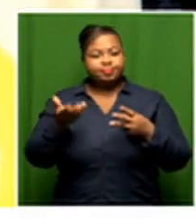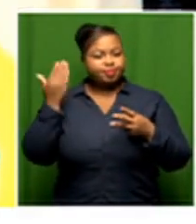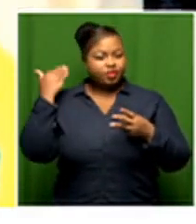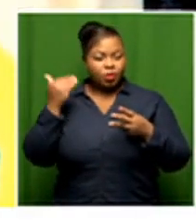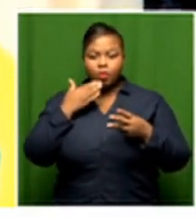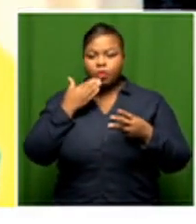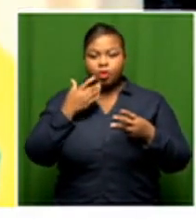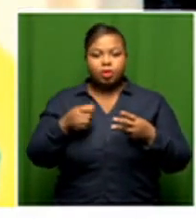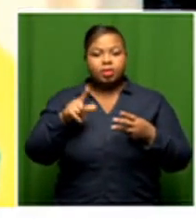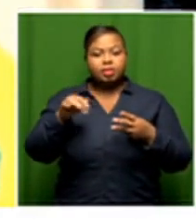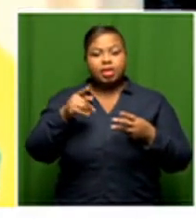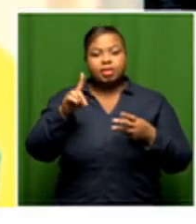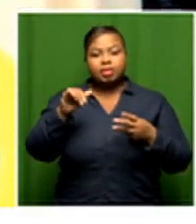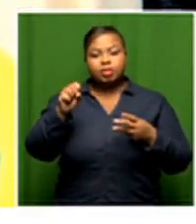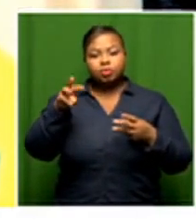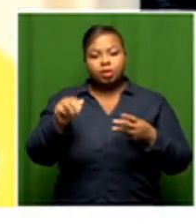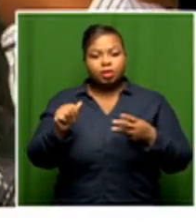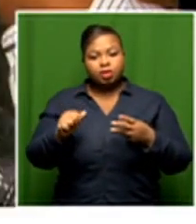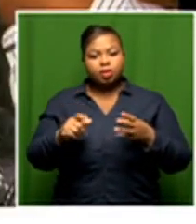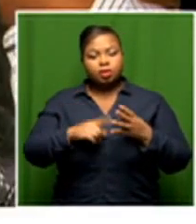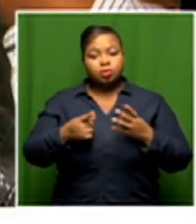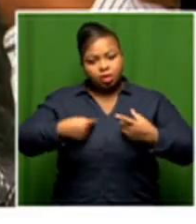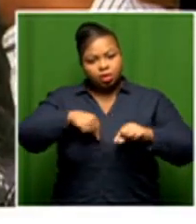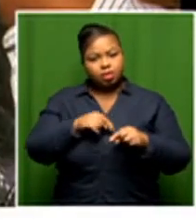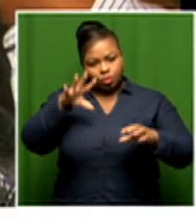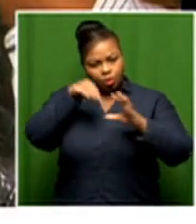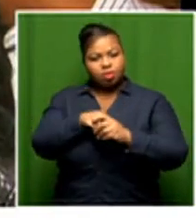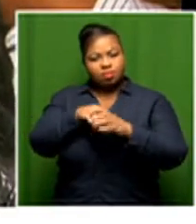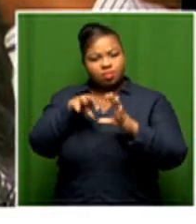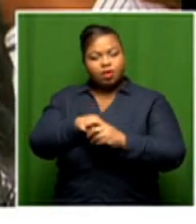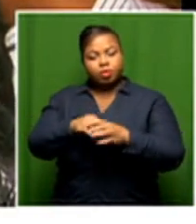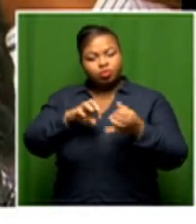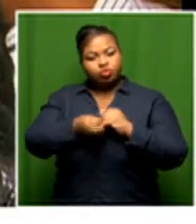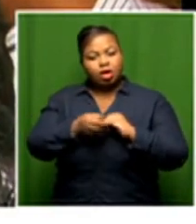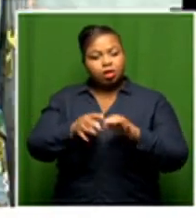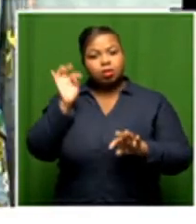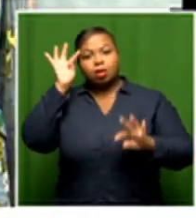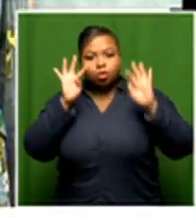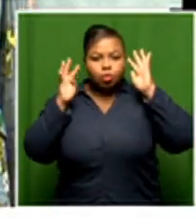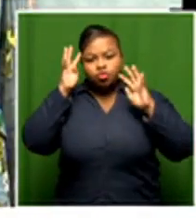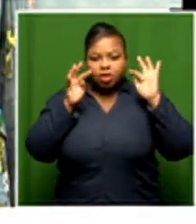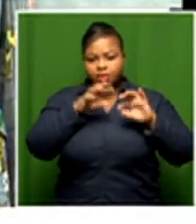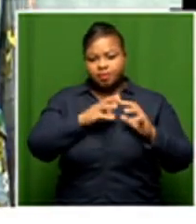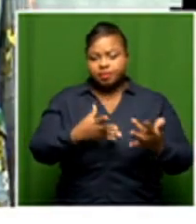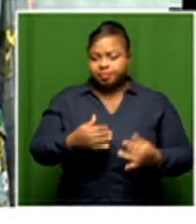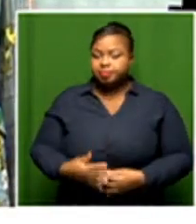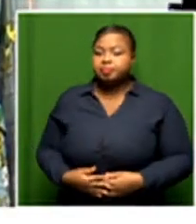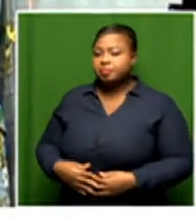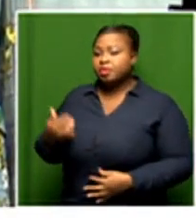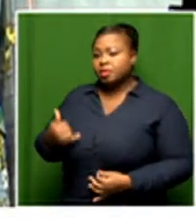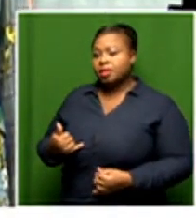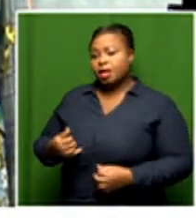then everybody, the Tandis was, we all find ourselves in that space of creative world. You mentioned trends as